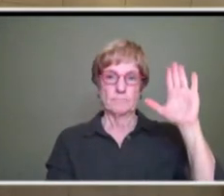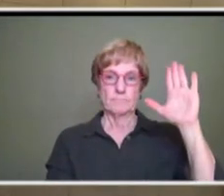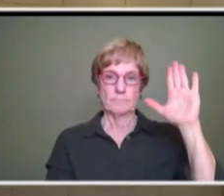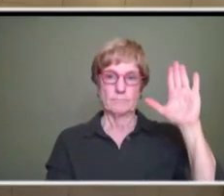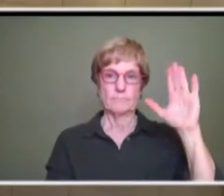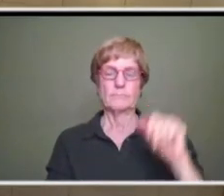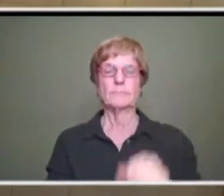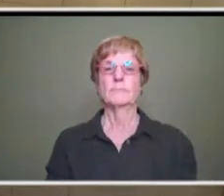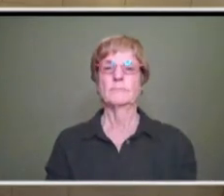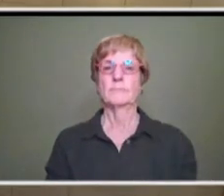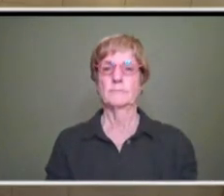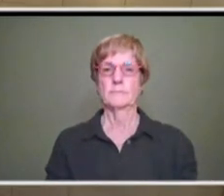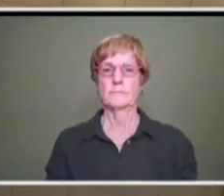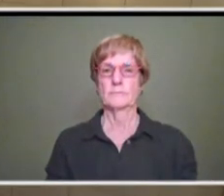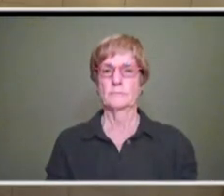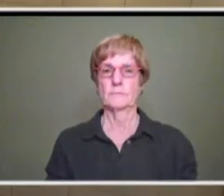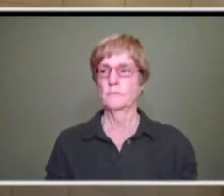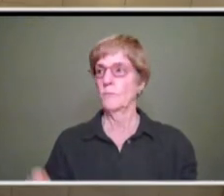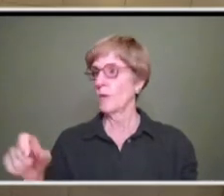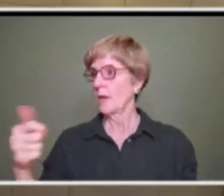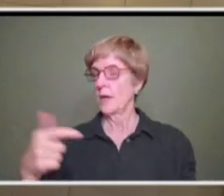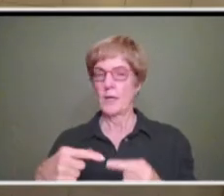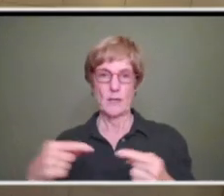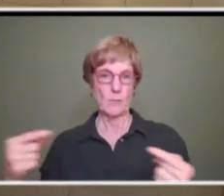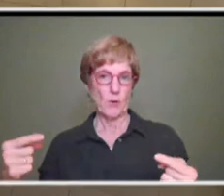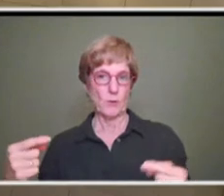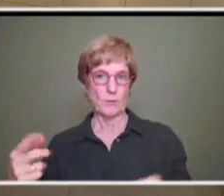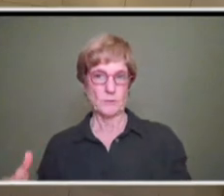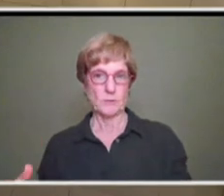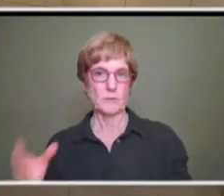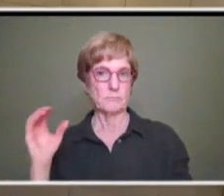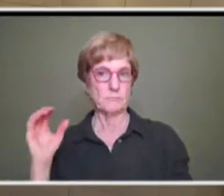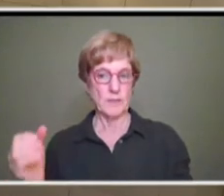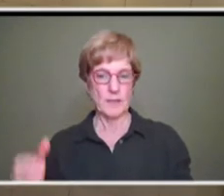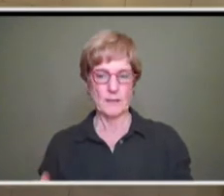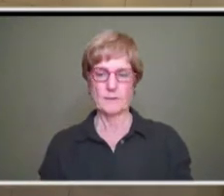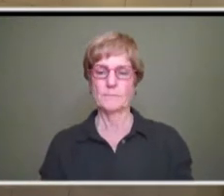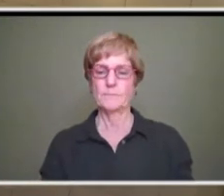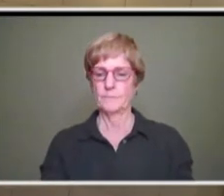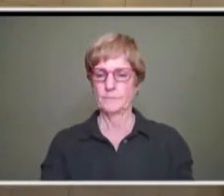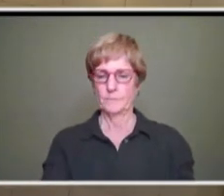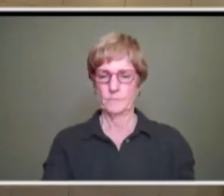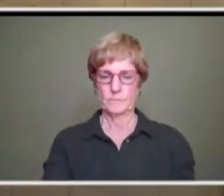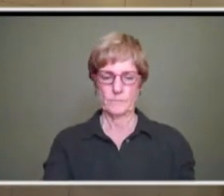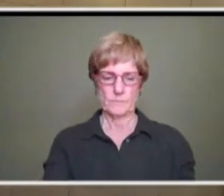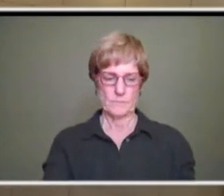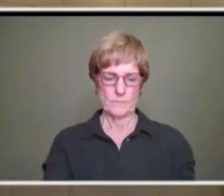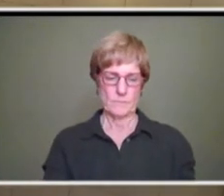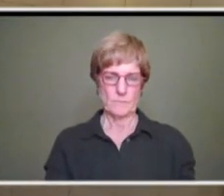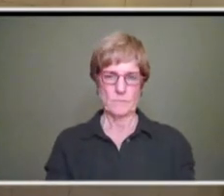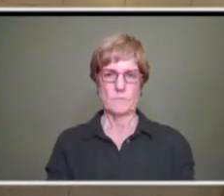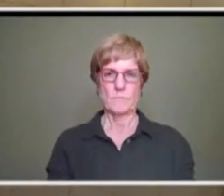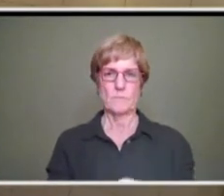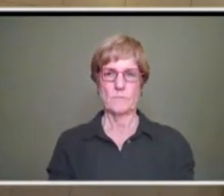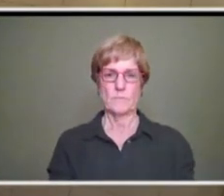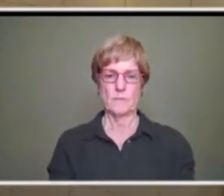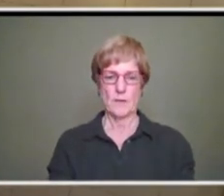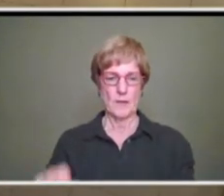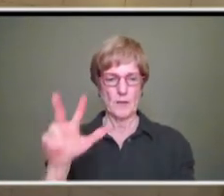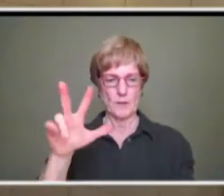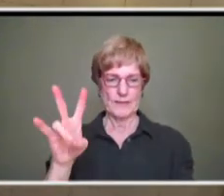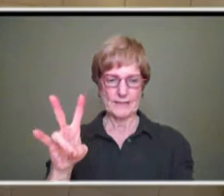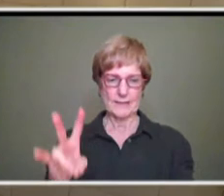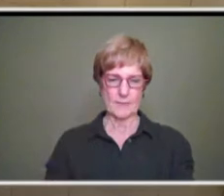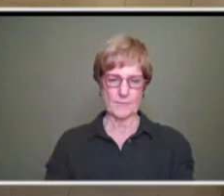hand uh are there any opposed any none we will move on to item number 37 thank you very